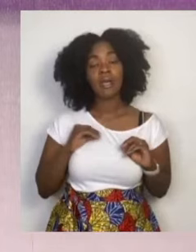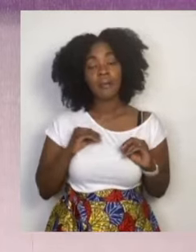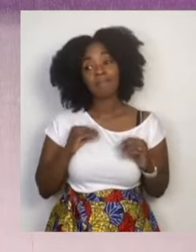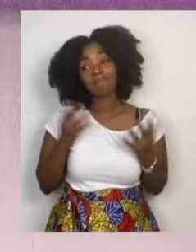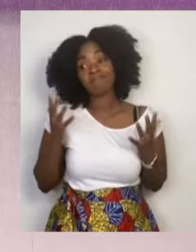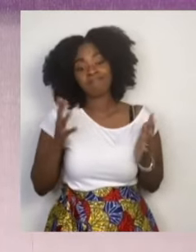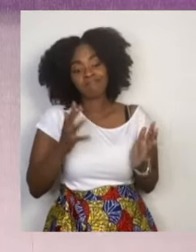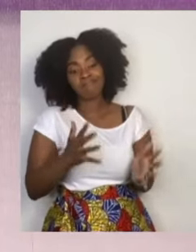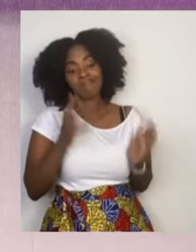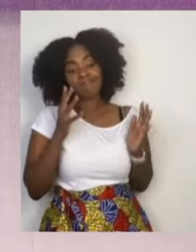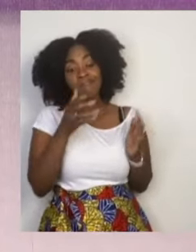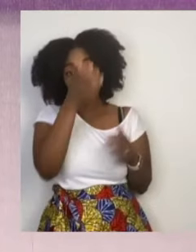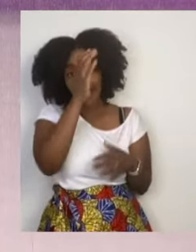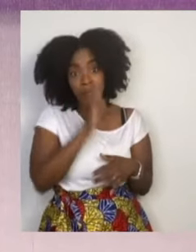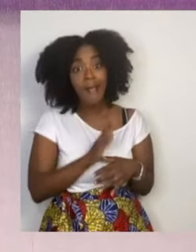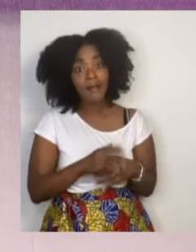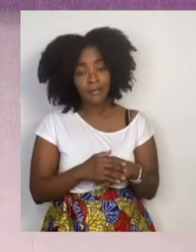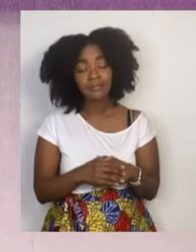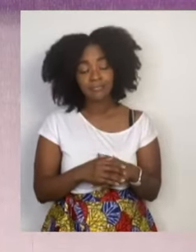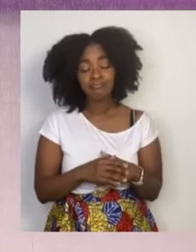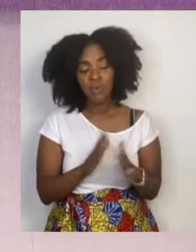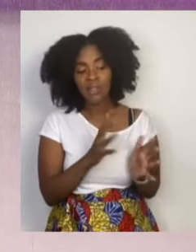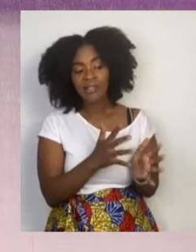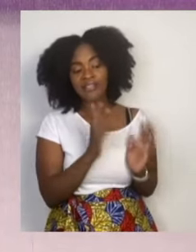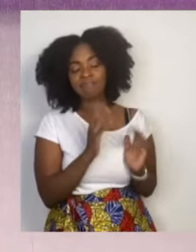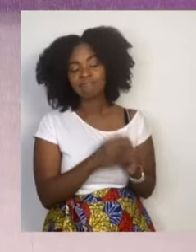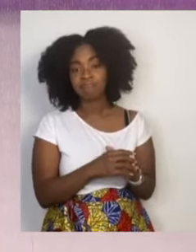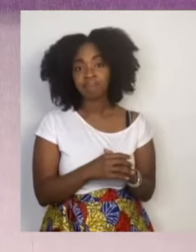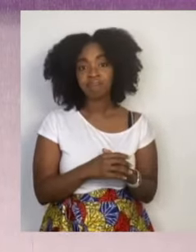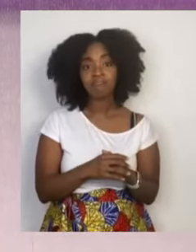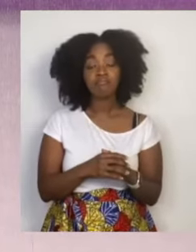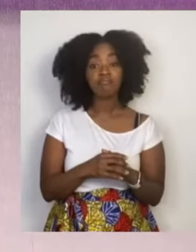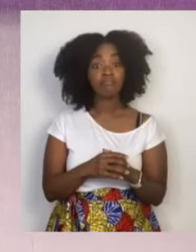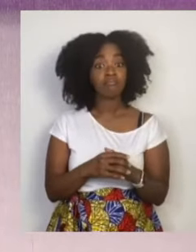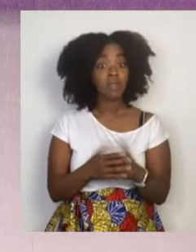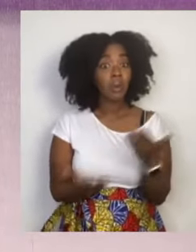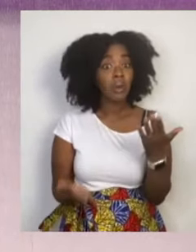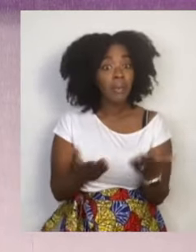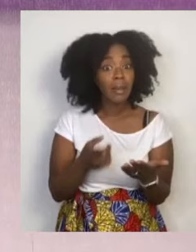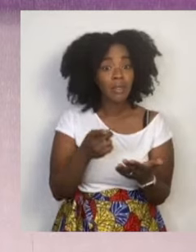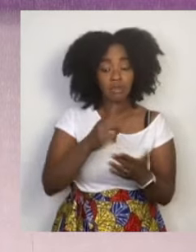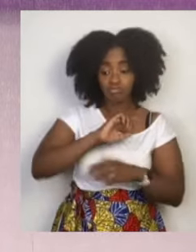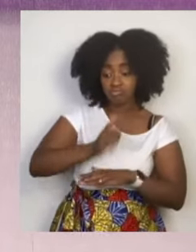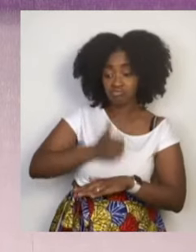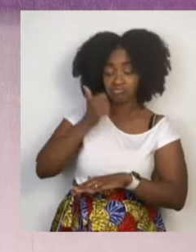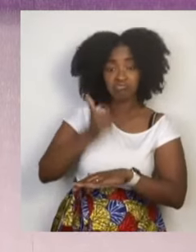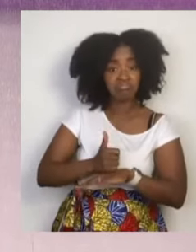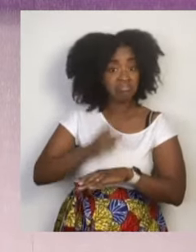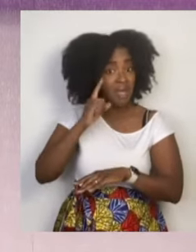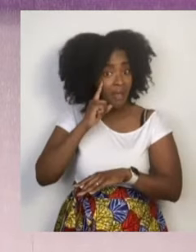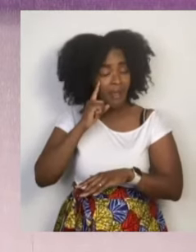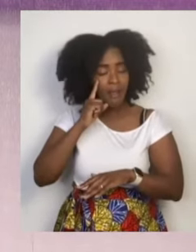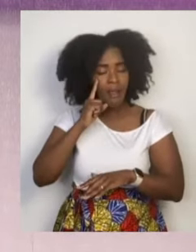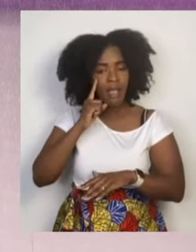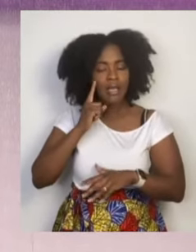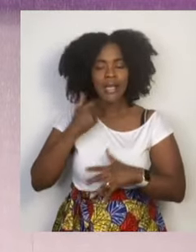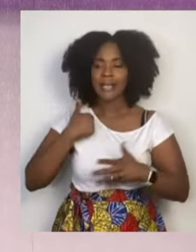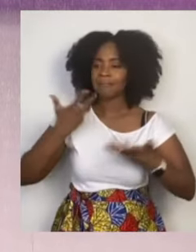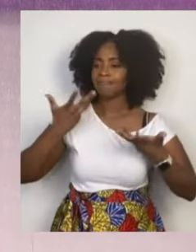Is there anybody in here today who has made up your mind that your settling season is over?